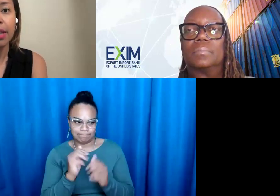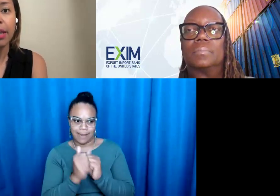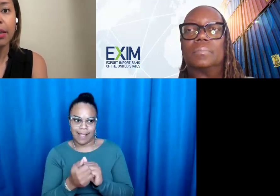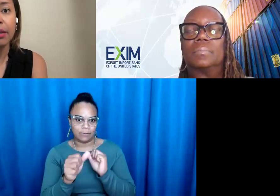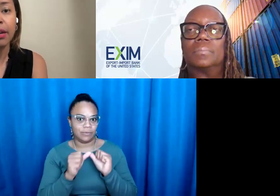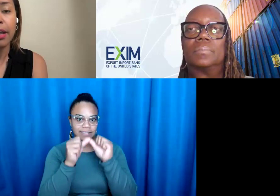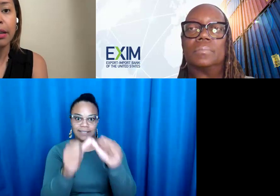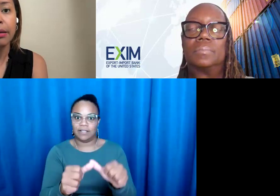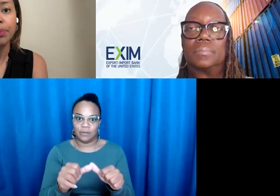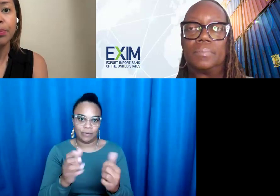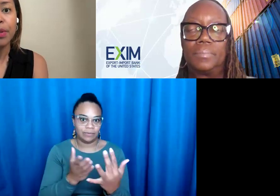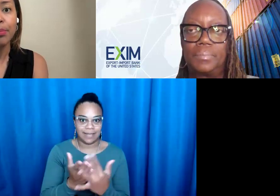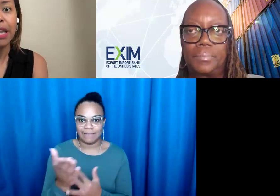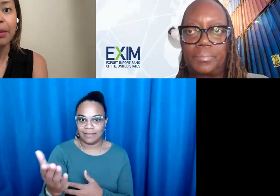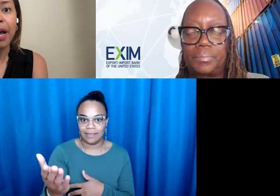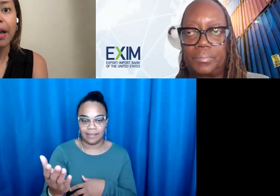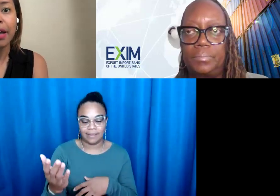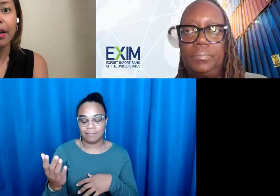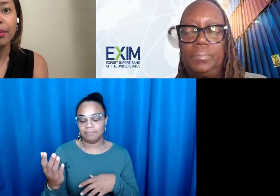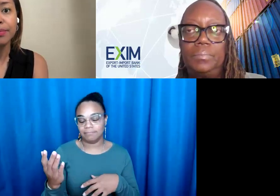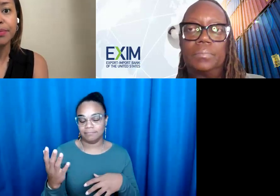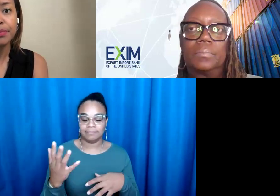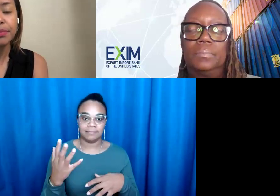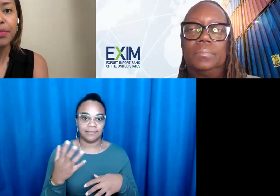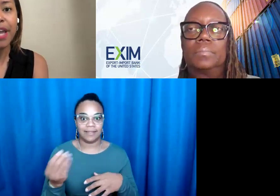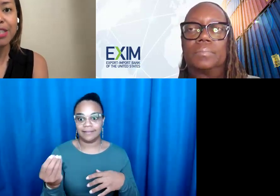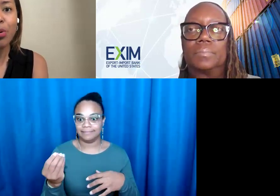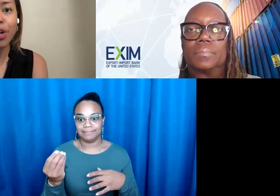to navigate and plant my